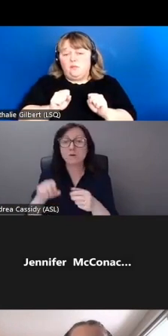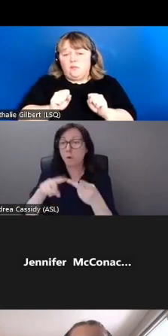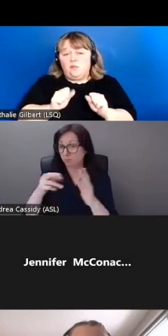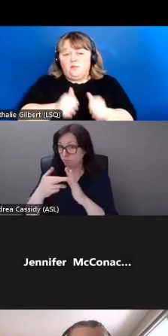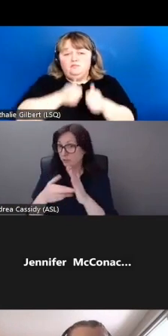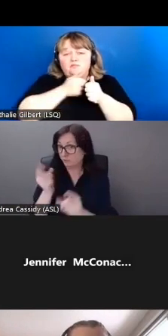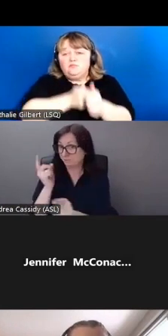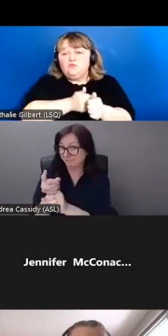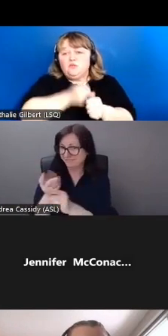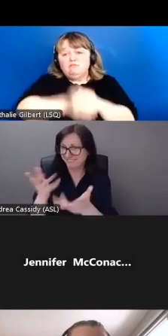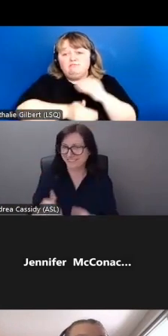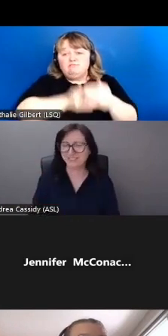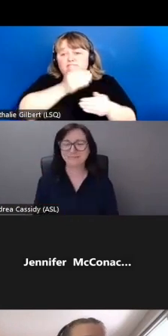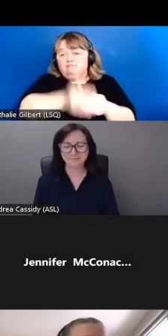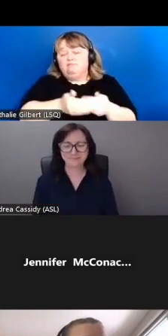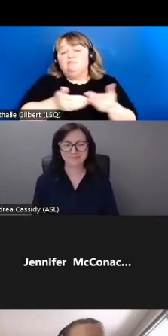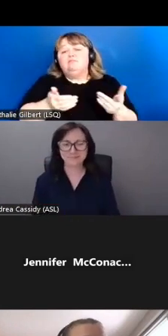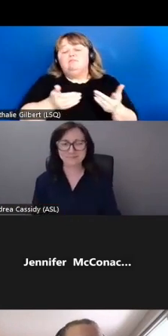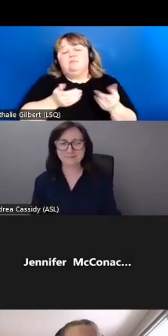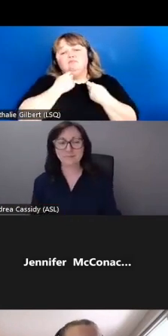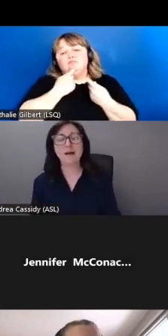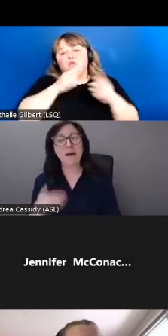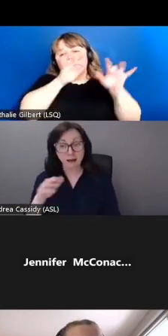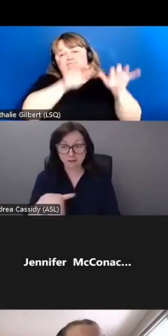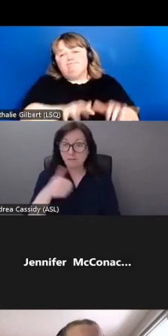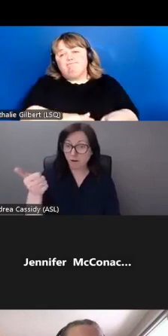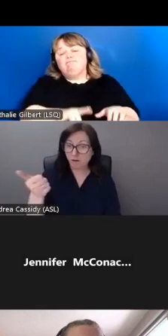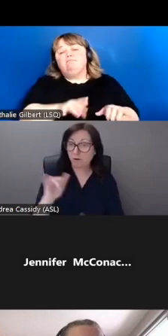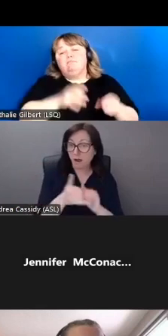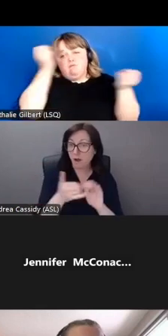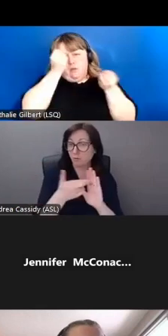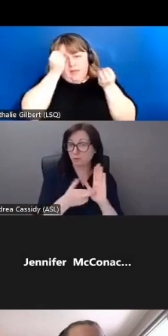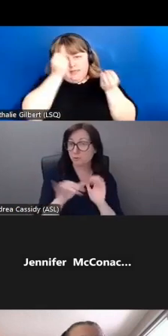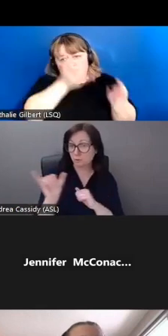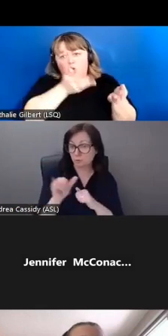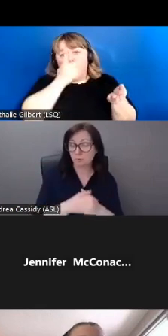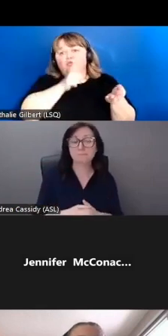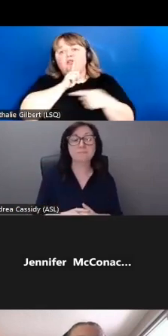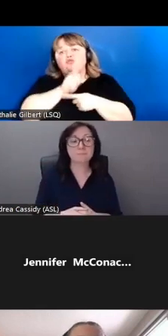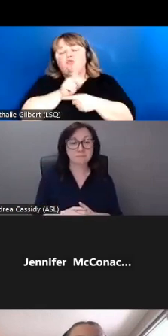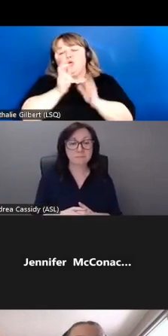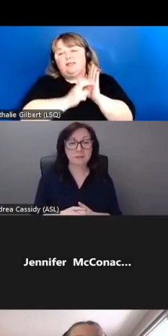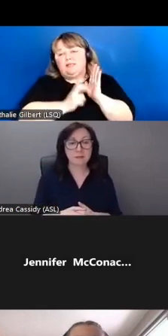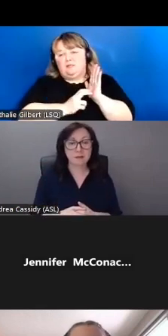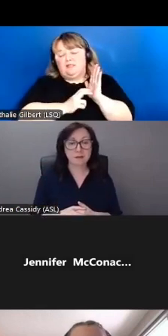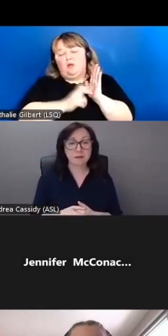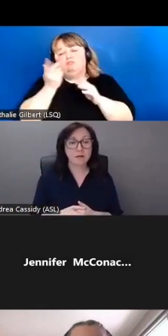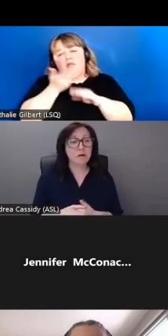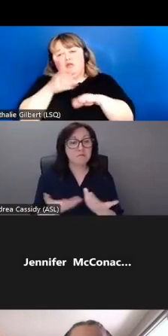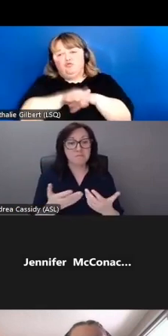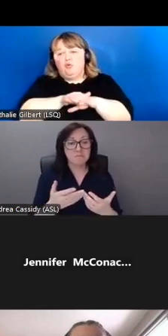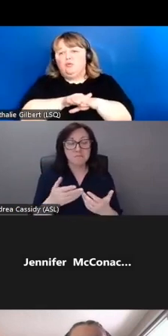is up to date. There are other ways to register to vote as well. You can go by